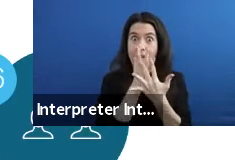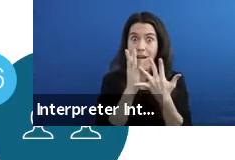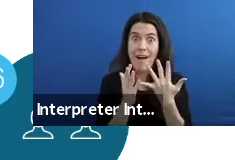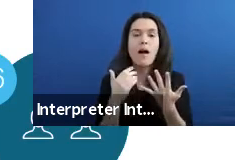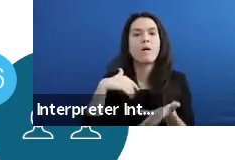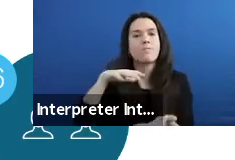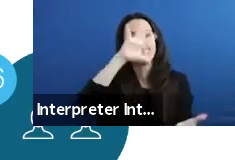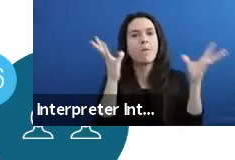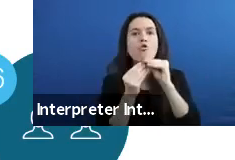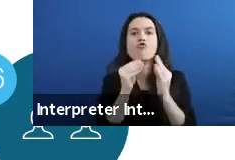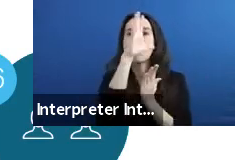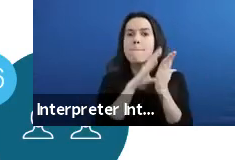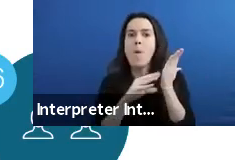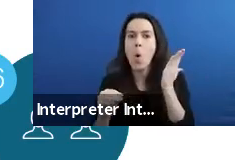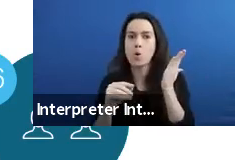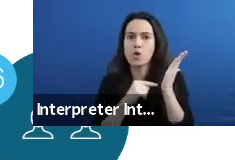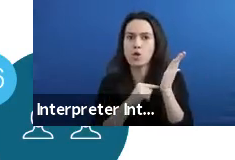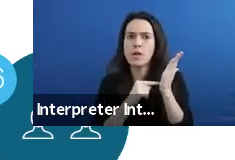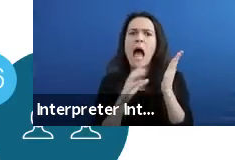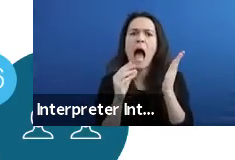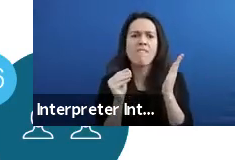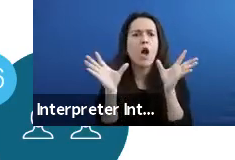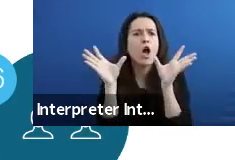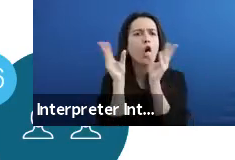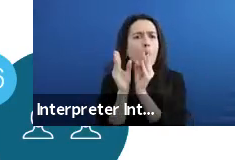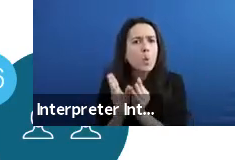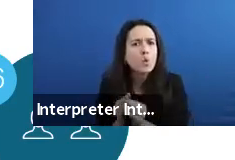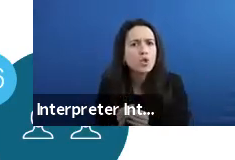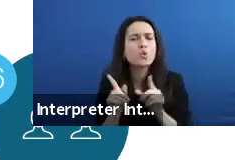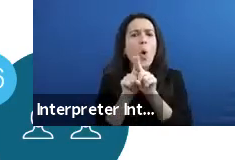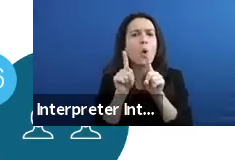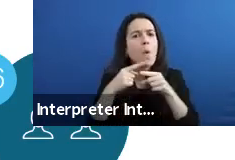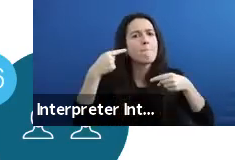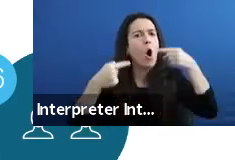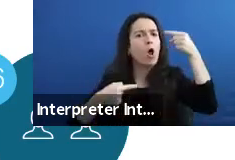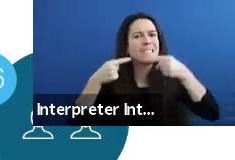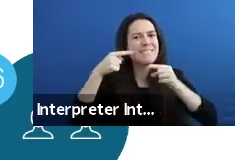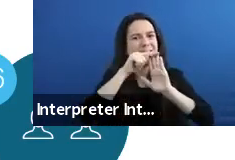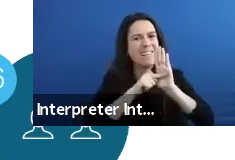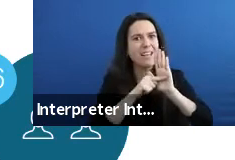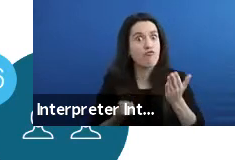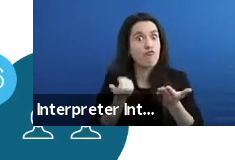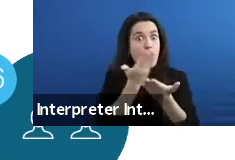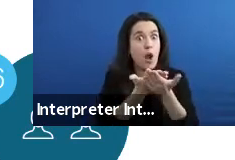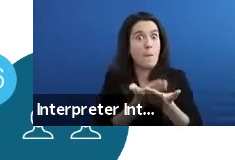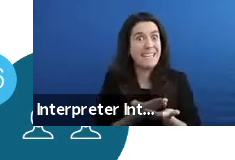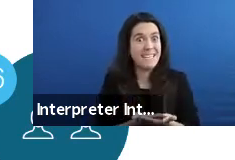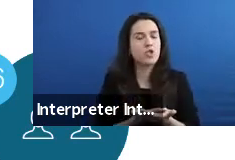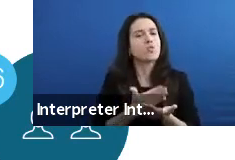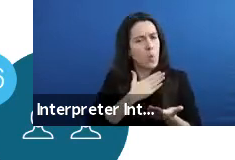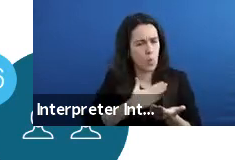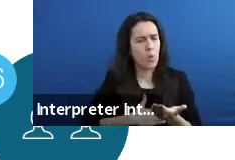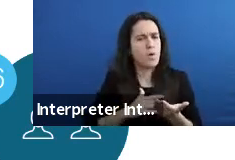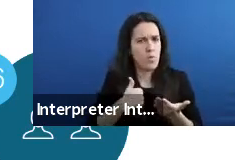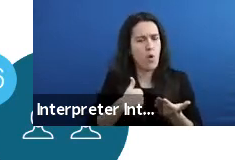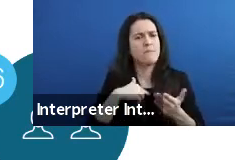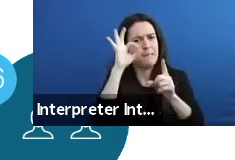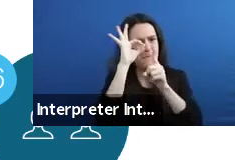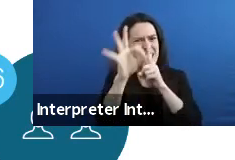report with conclusions and policy recommendations, which will be discussed in a validation workshop, where